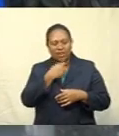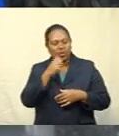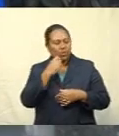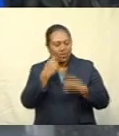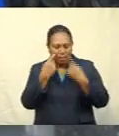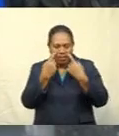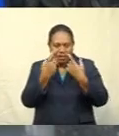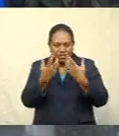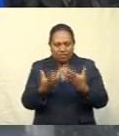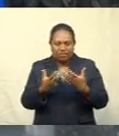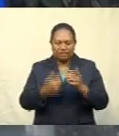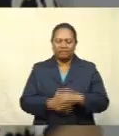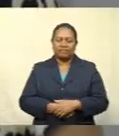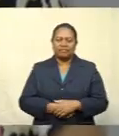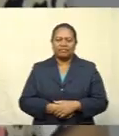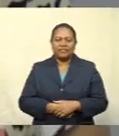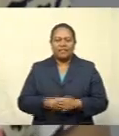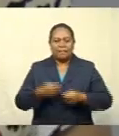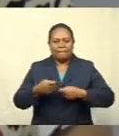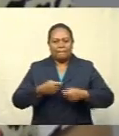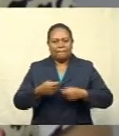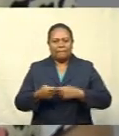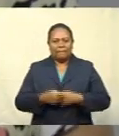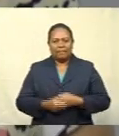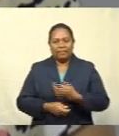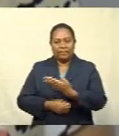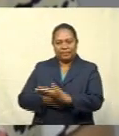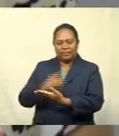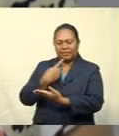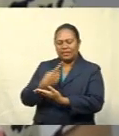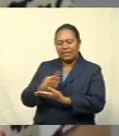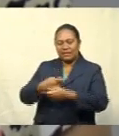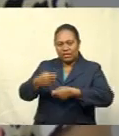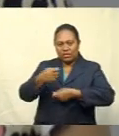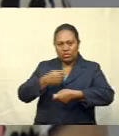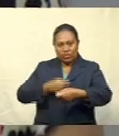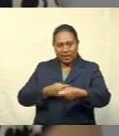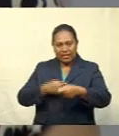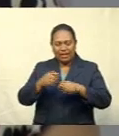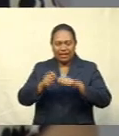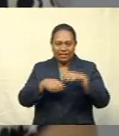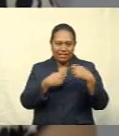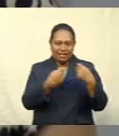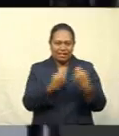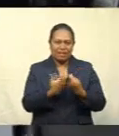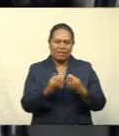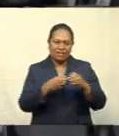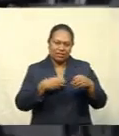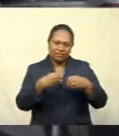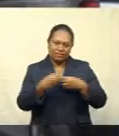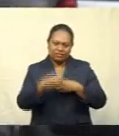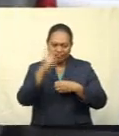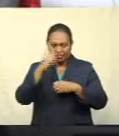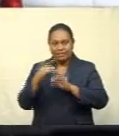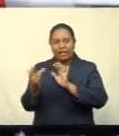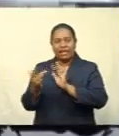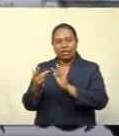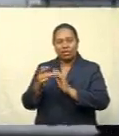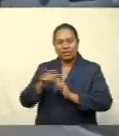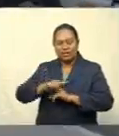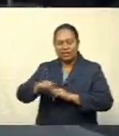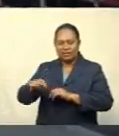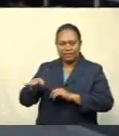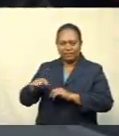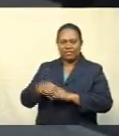exporting to the New Zealand market. I'll put them in touch with our trade team in the office, who will then stay in touch with them and continue